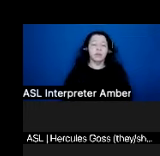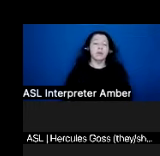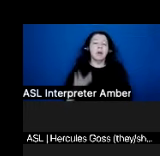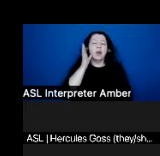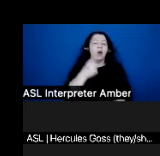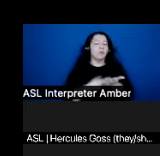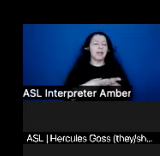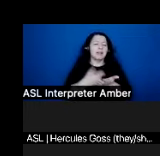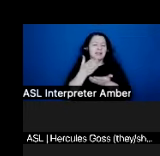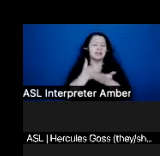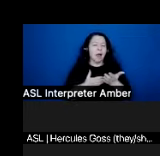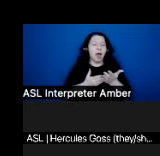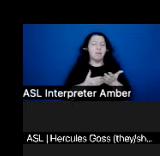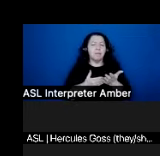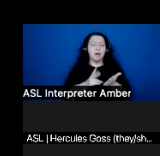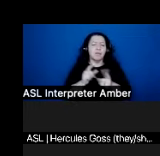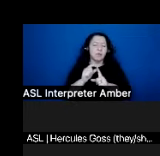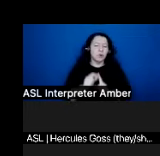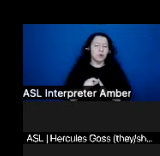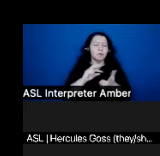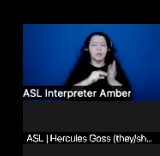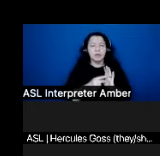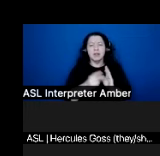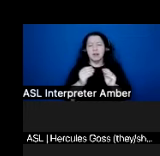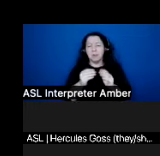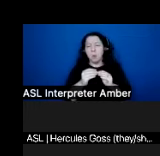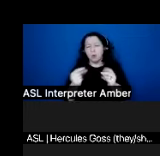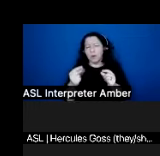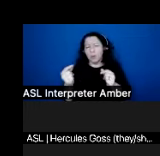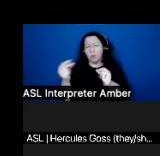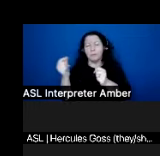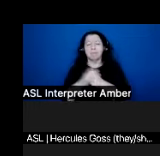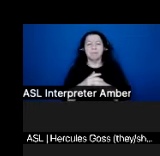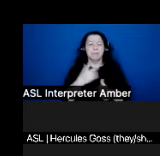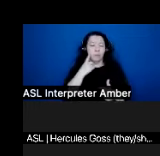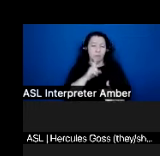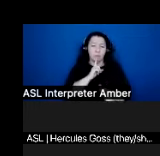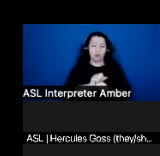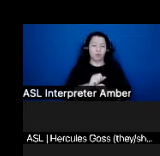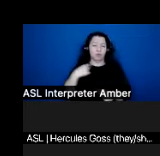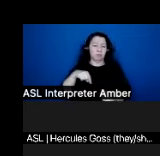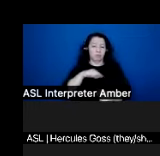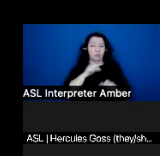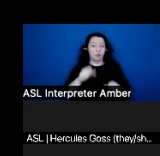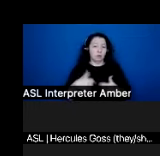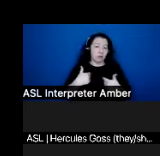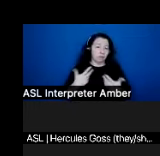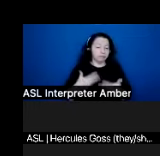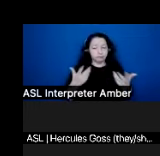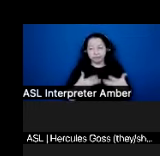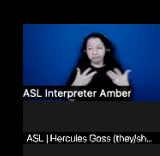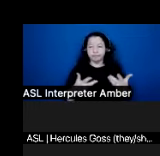some of the definitions a little quicker so that we can get more into some